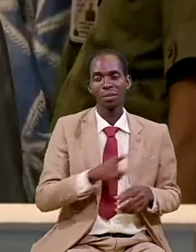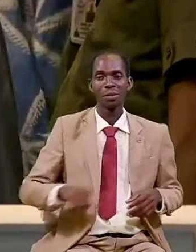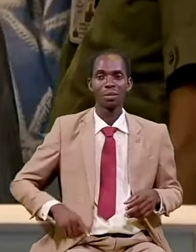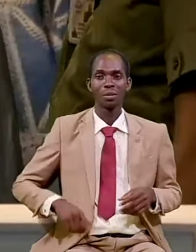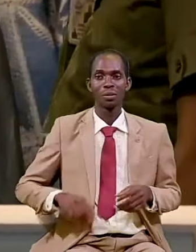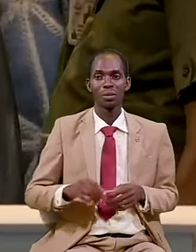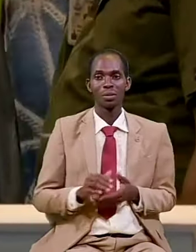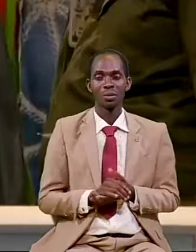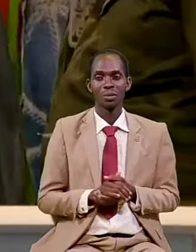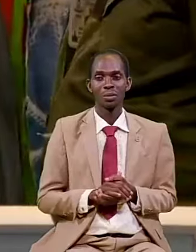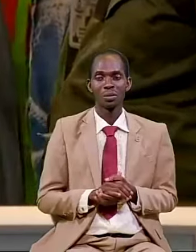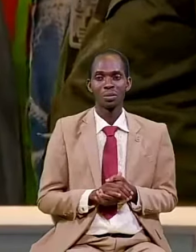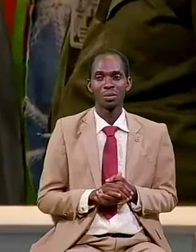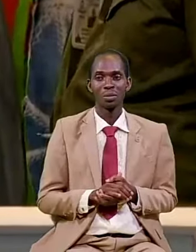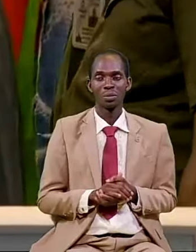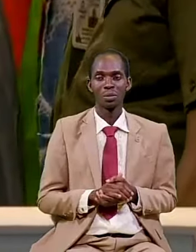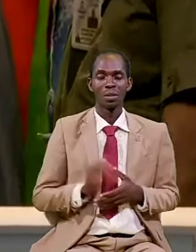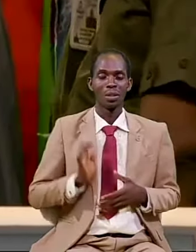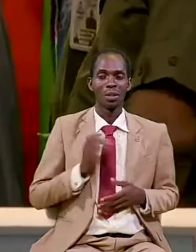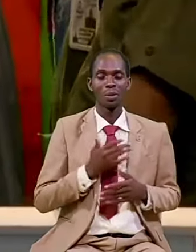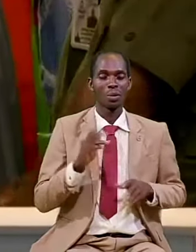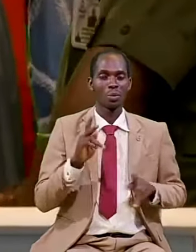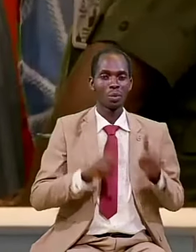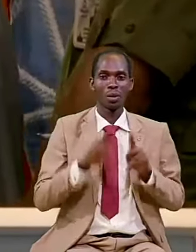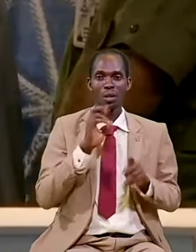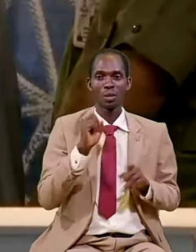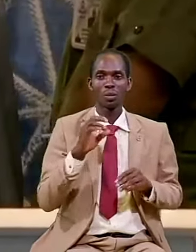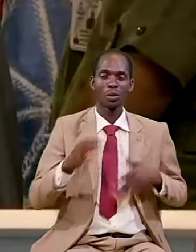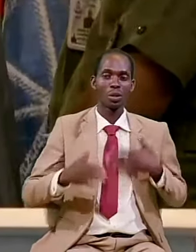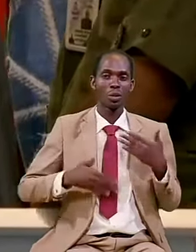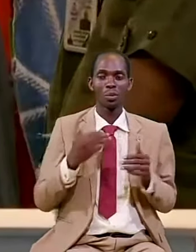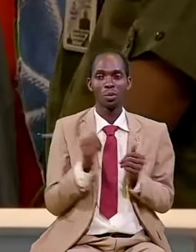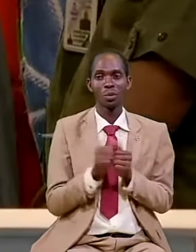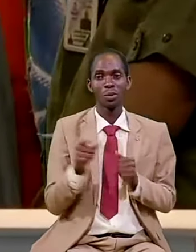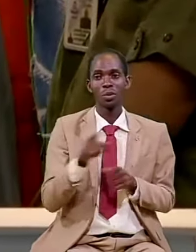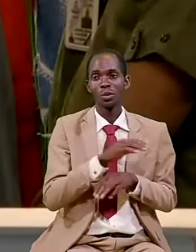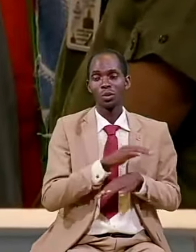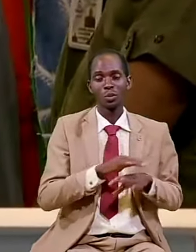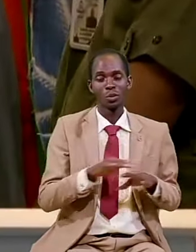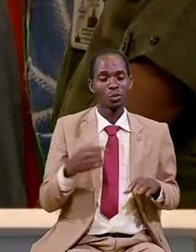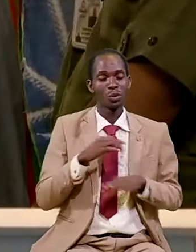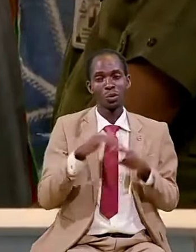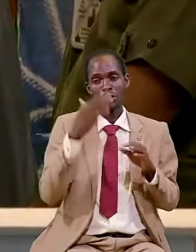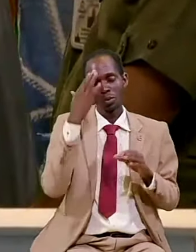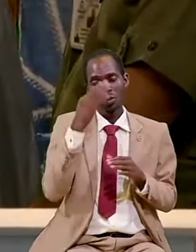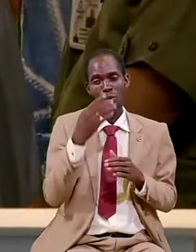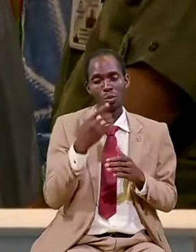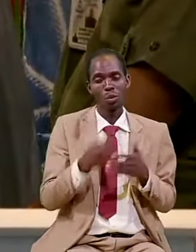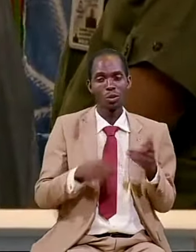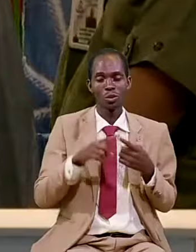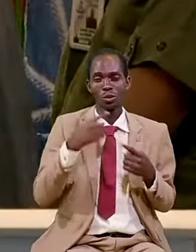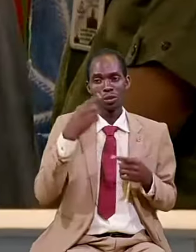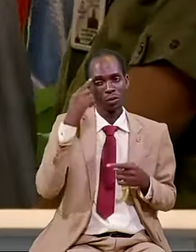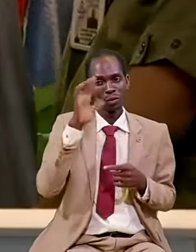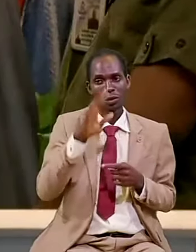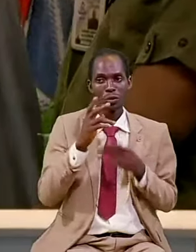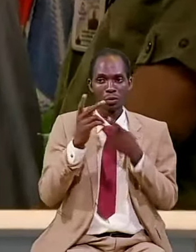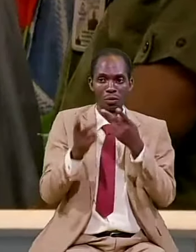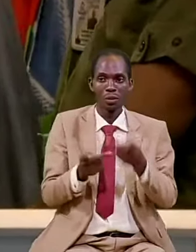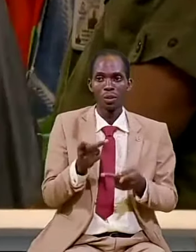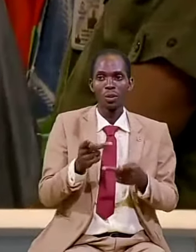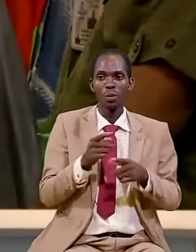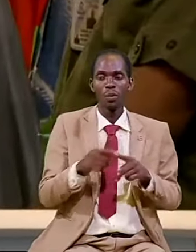our people are so happy with you. They don't know what to say for your coming, but we have a